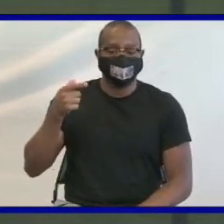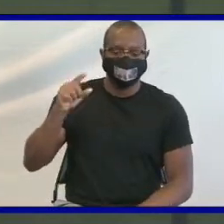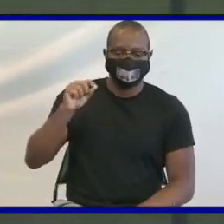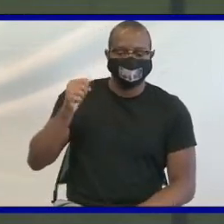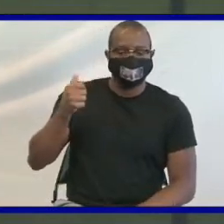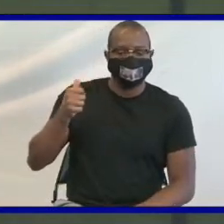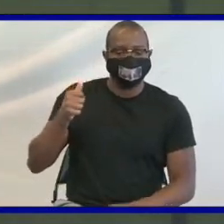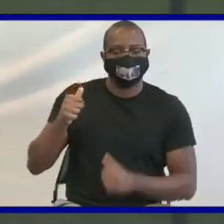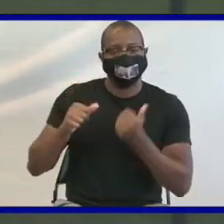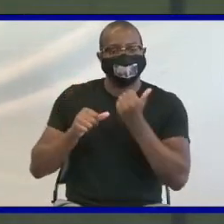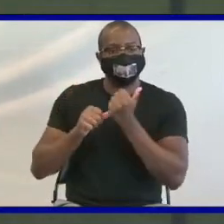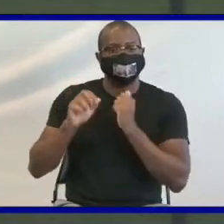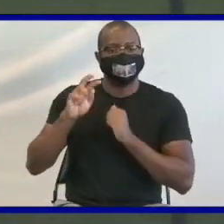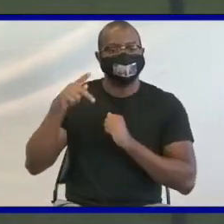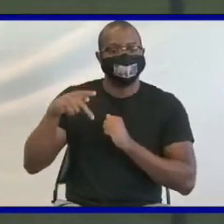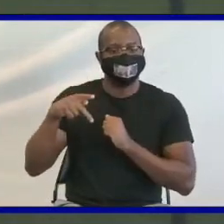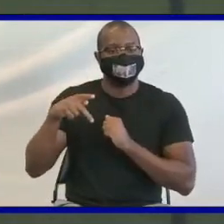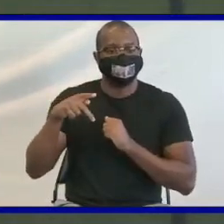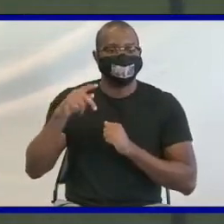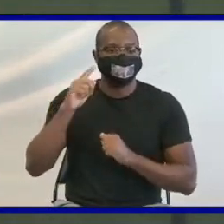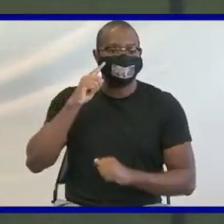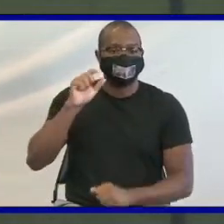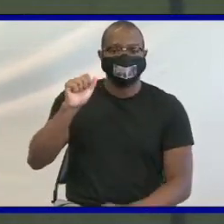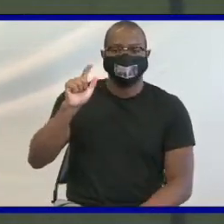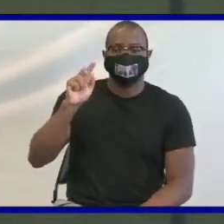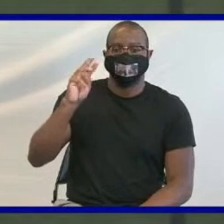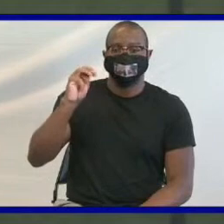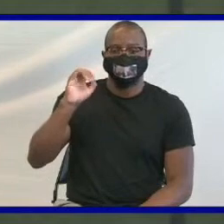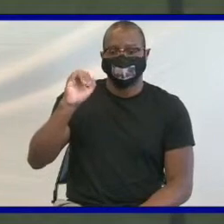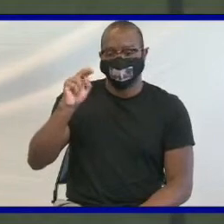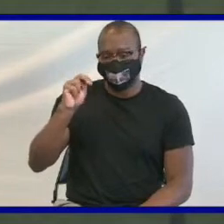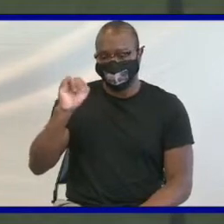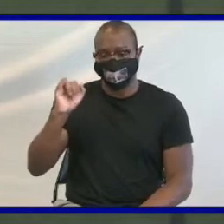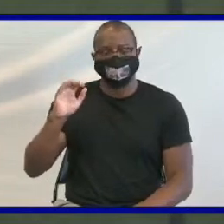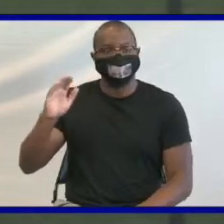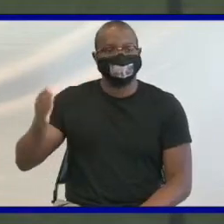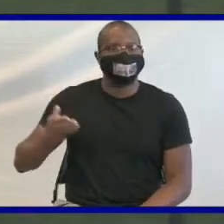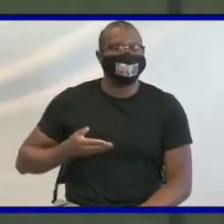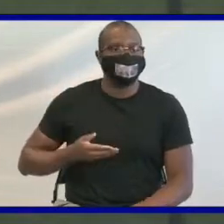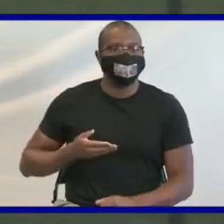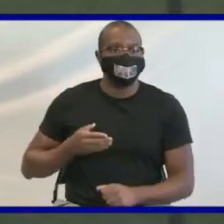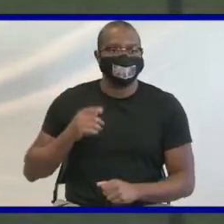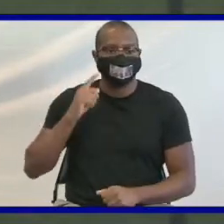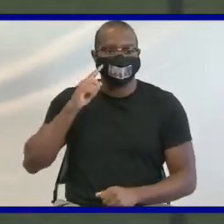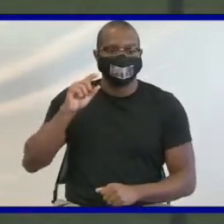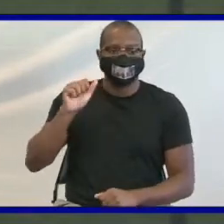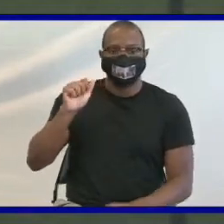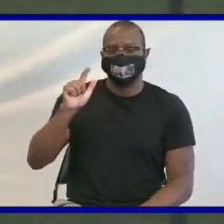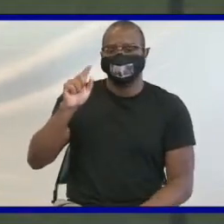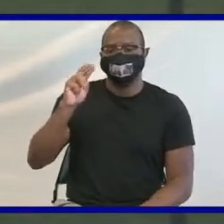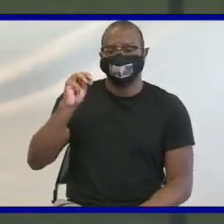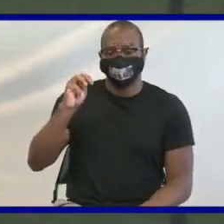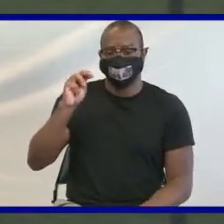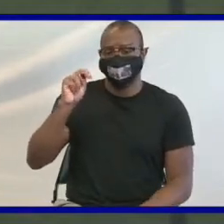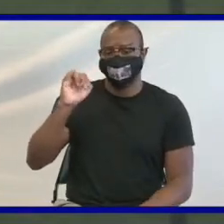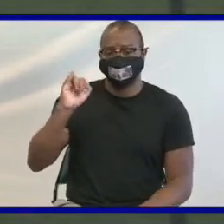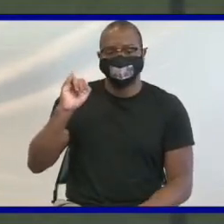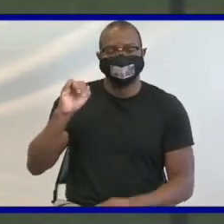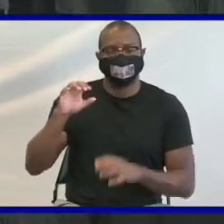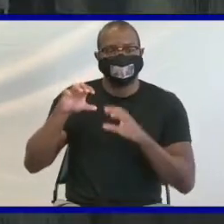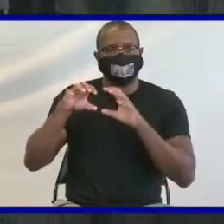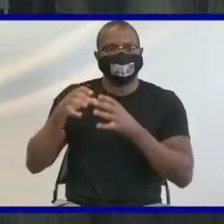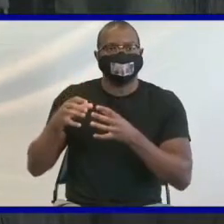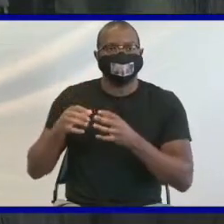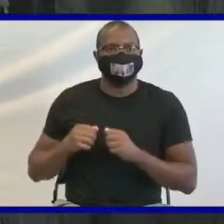Alumni Relations and Executive Director of the Alumni Association, to welcome you into the University of Akron Alumni Association.